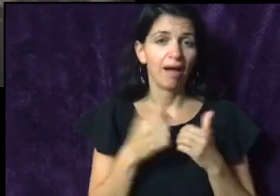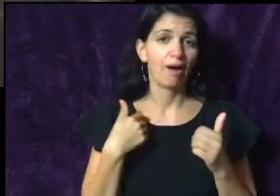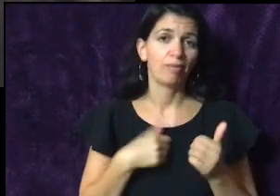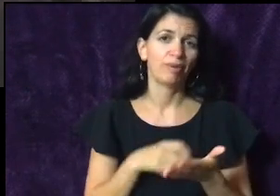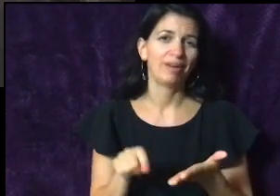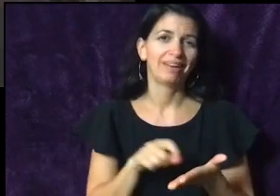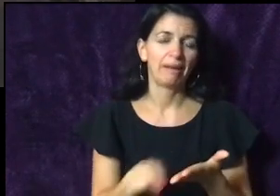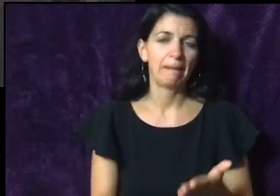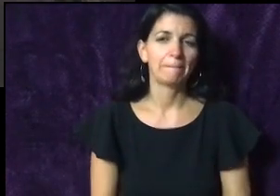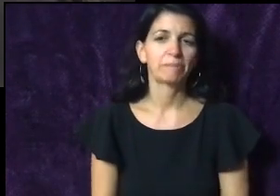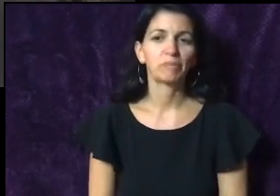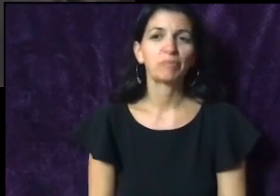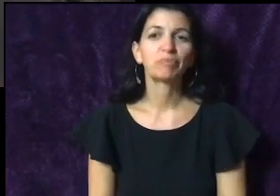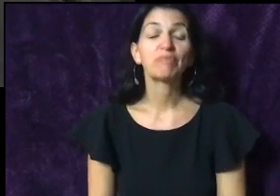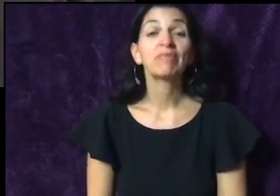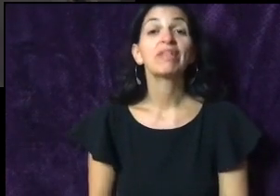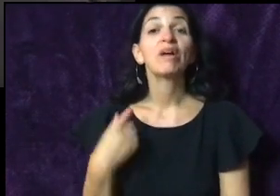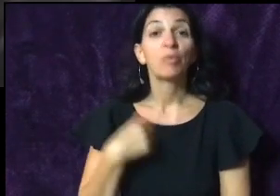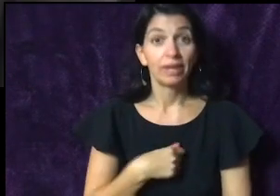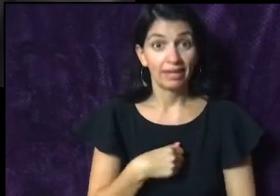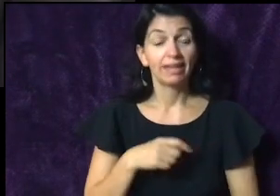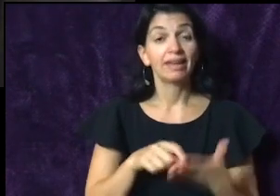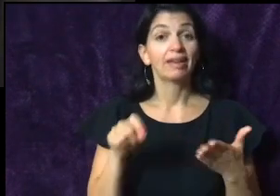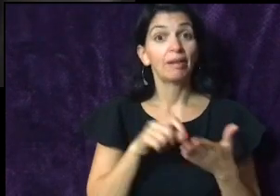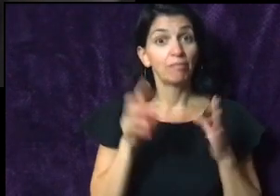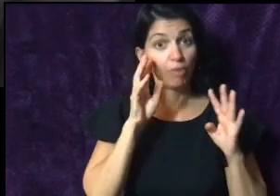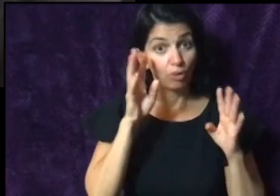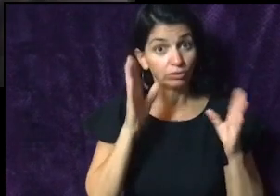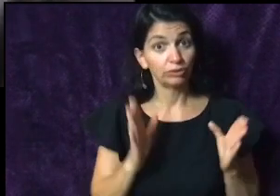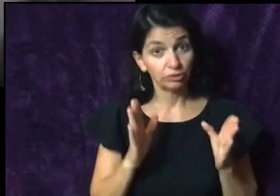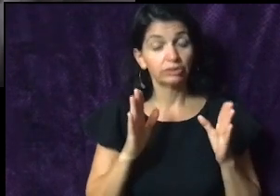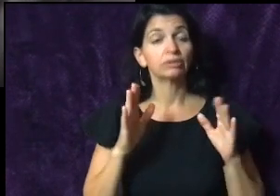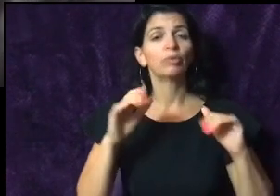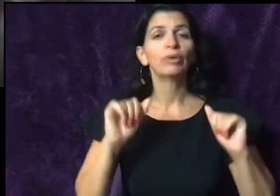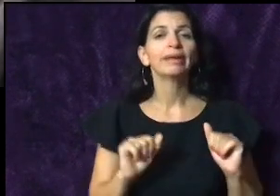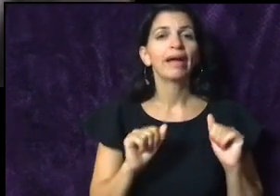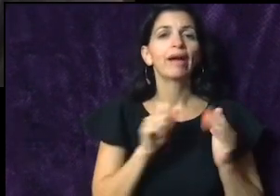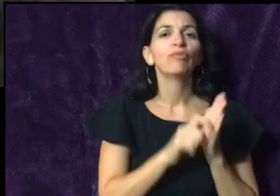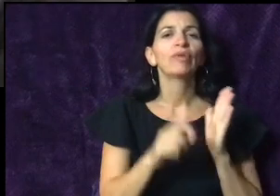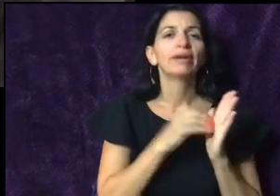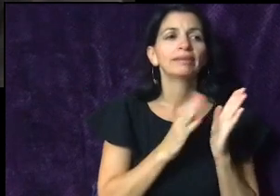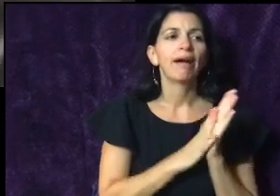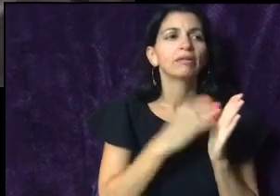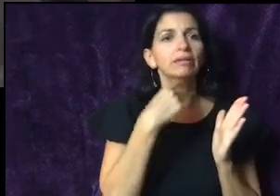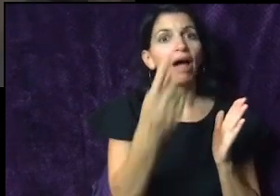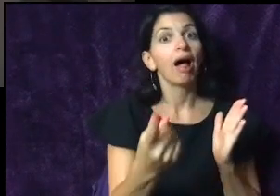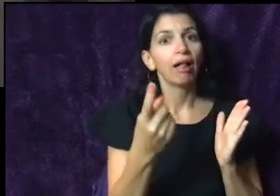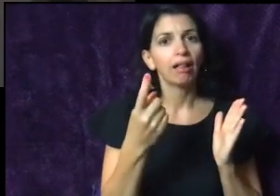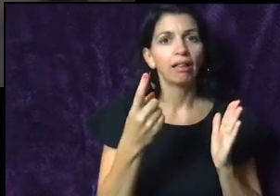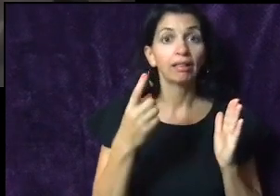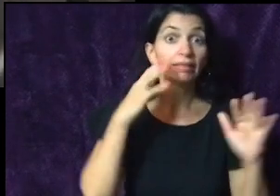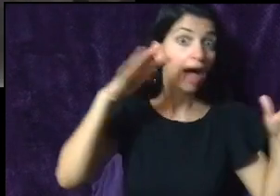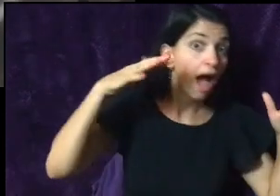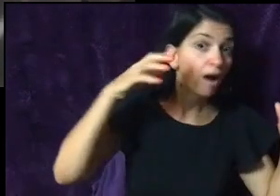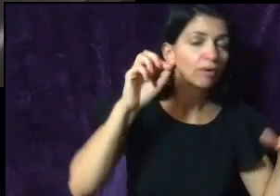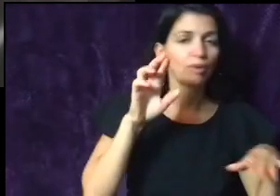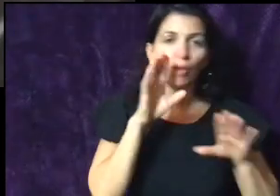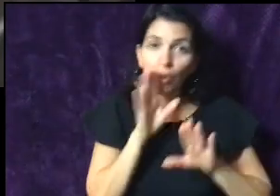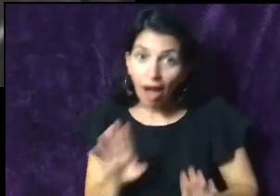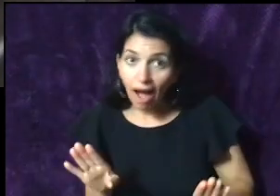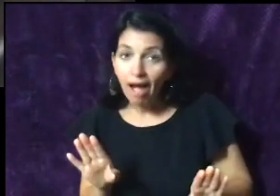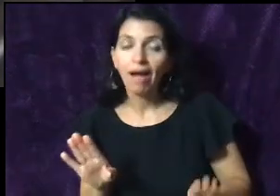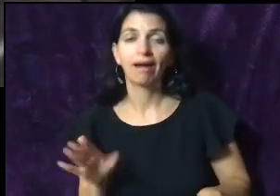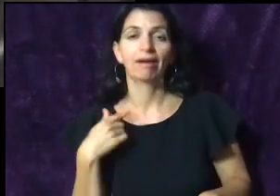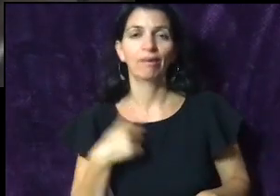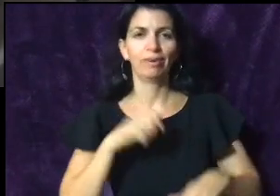as composers are allowed to write down how loud or quiet we want our players to play our melody. So we can